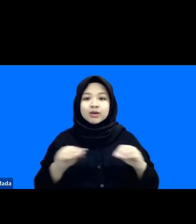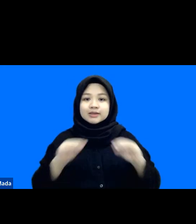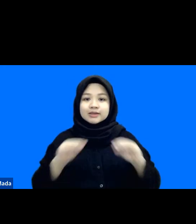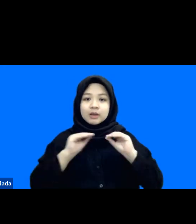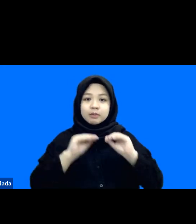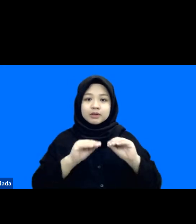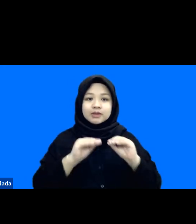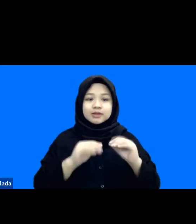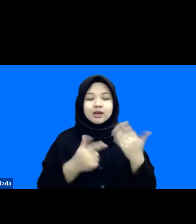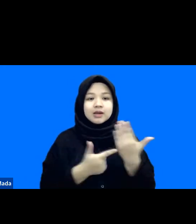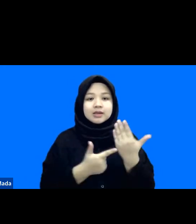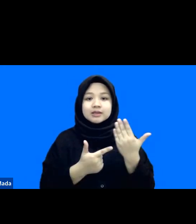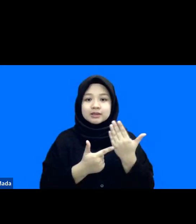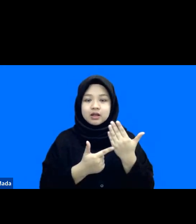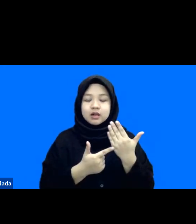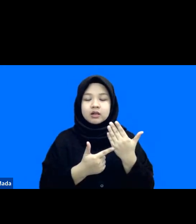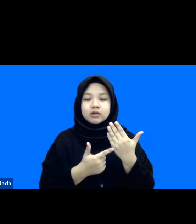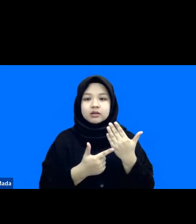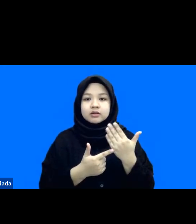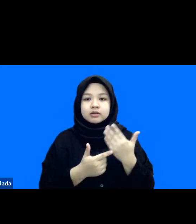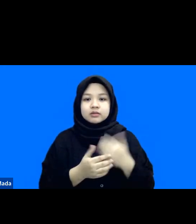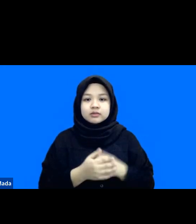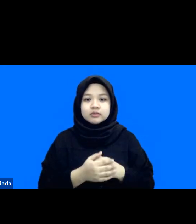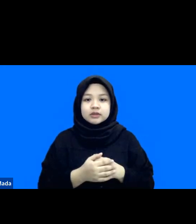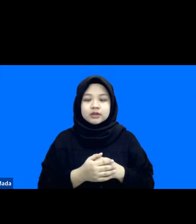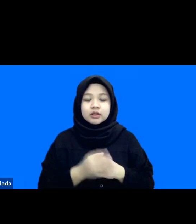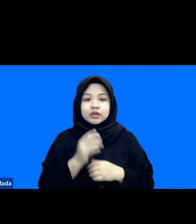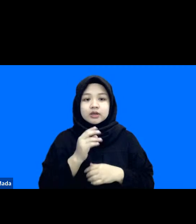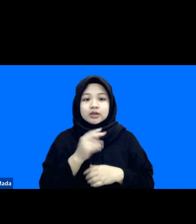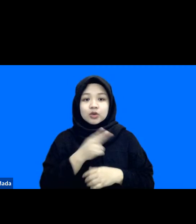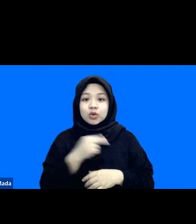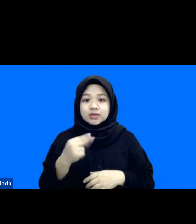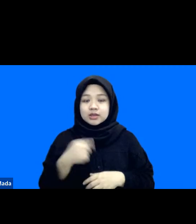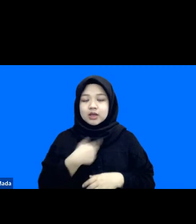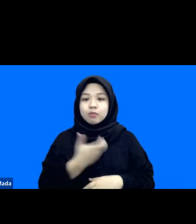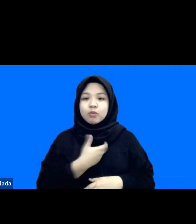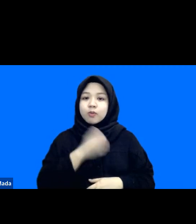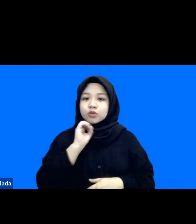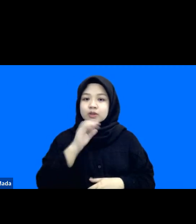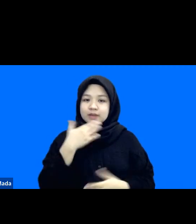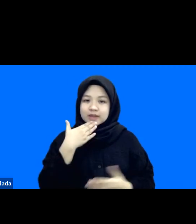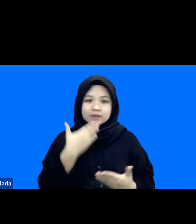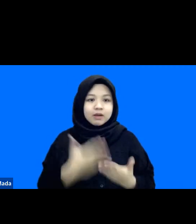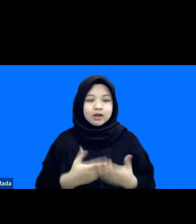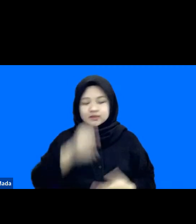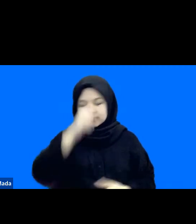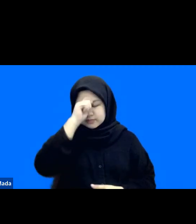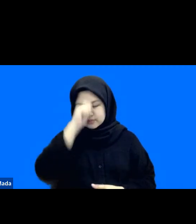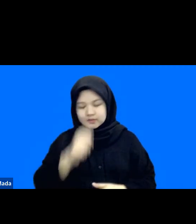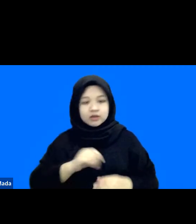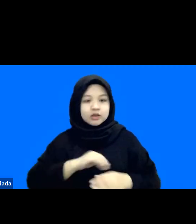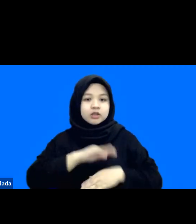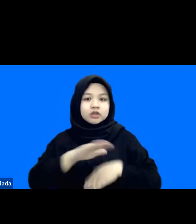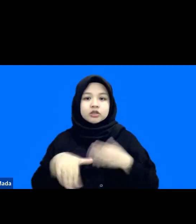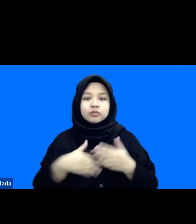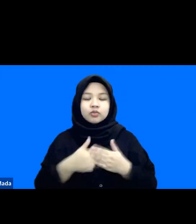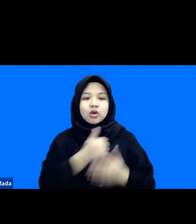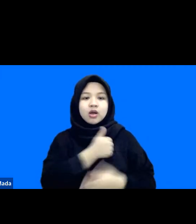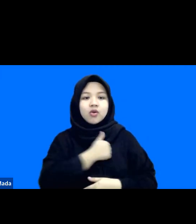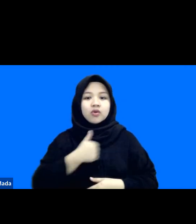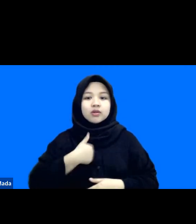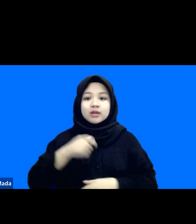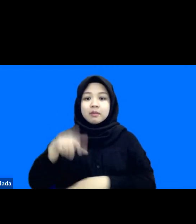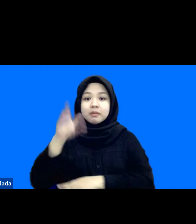would like to extend our sincere gratitude and appreciations for all the panelists, Rachel Arini, Rachel Furman,